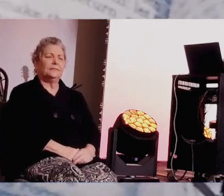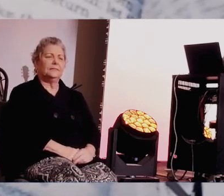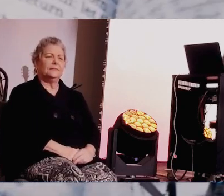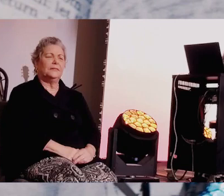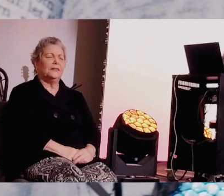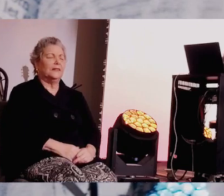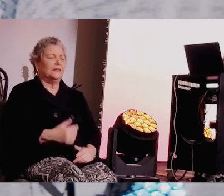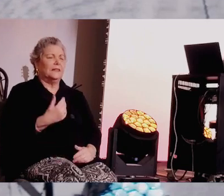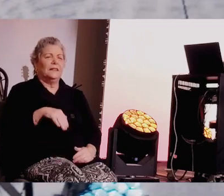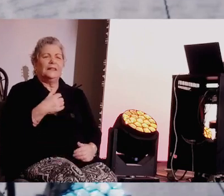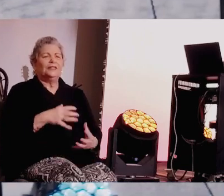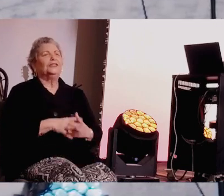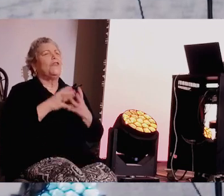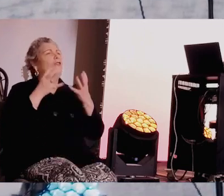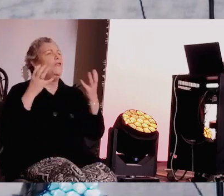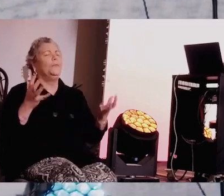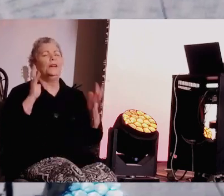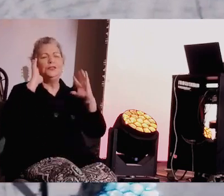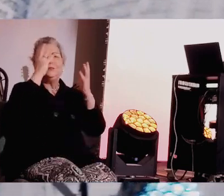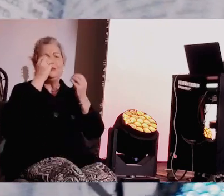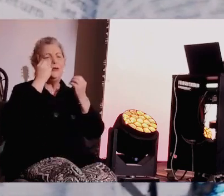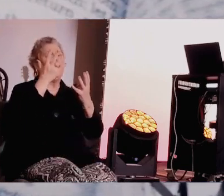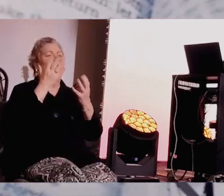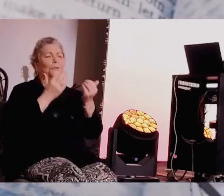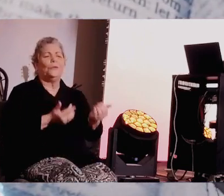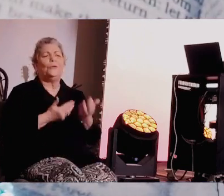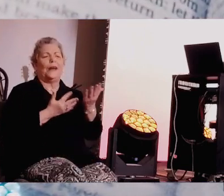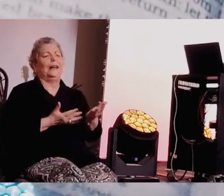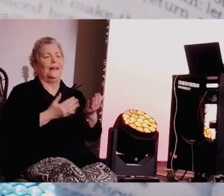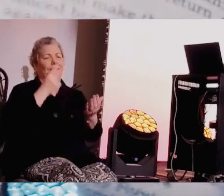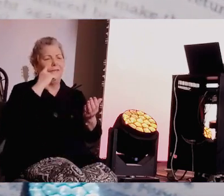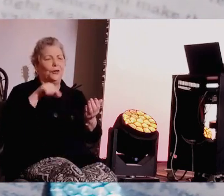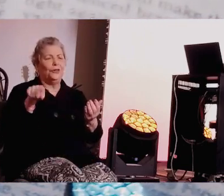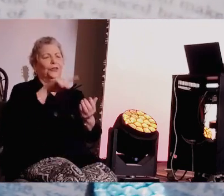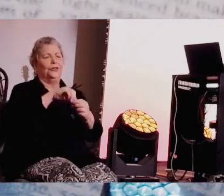There is so much beauty that awaits you in His truth.